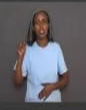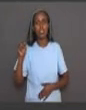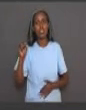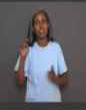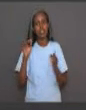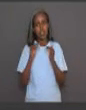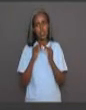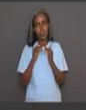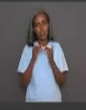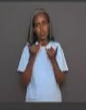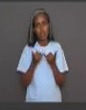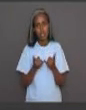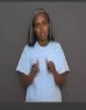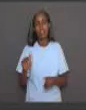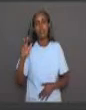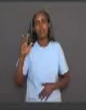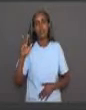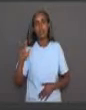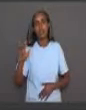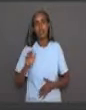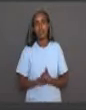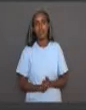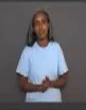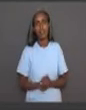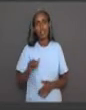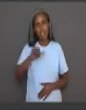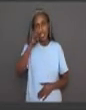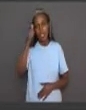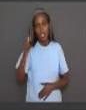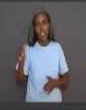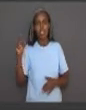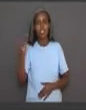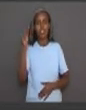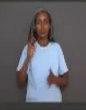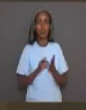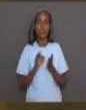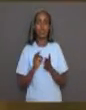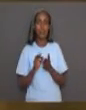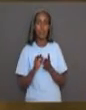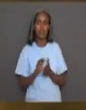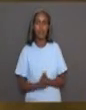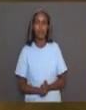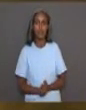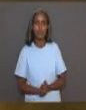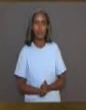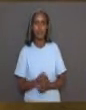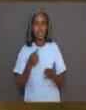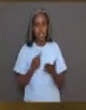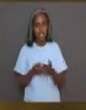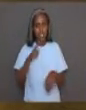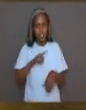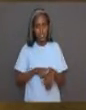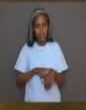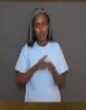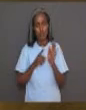is divisible by 3 for any natural number. It is time